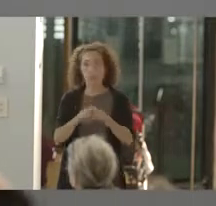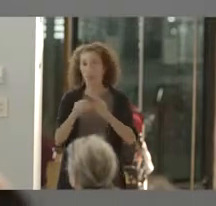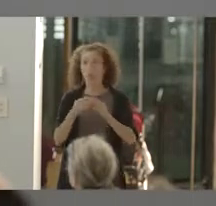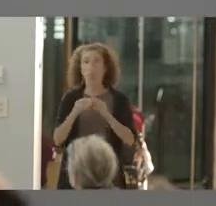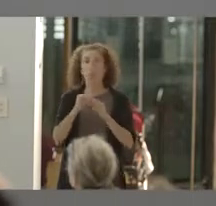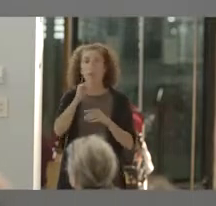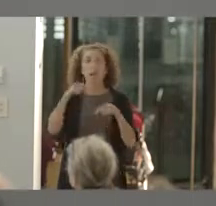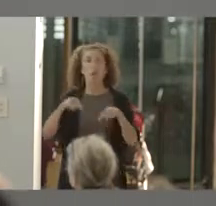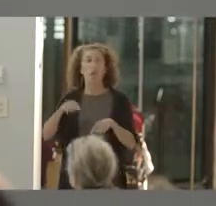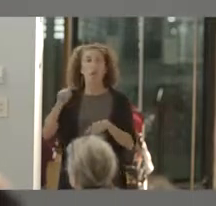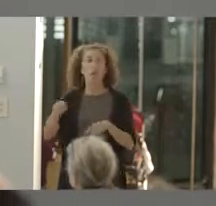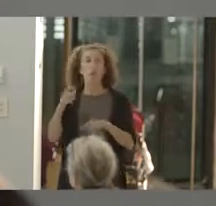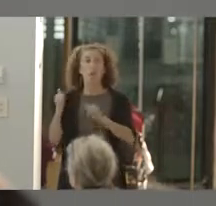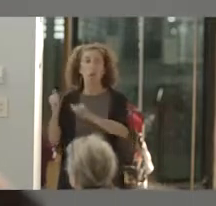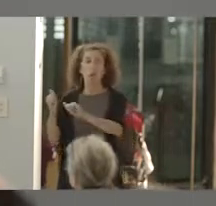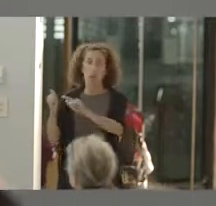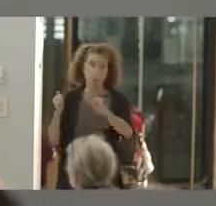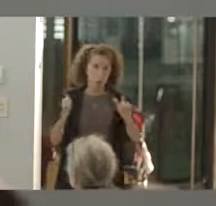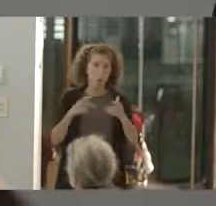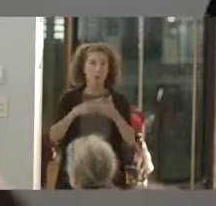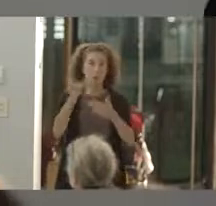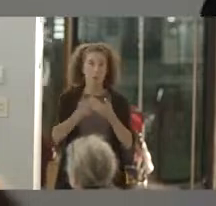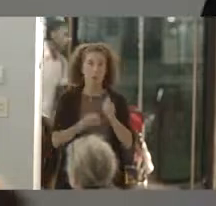this project, it's every project in the City of New York.